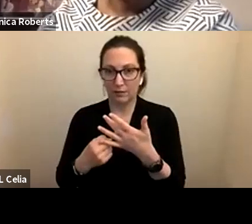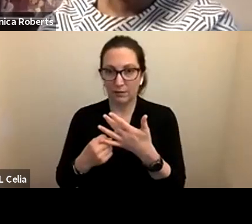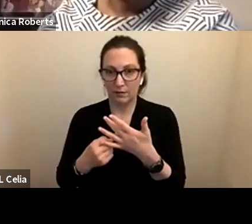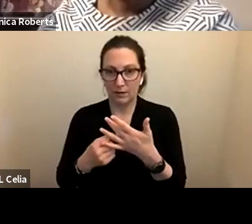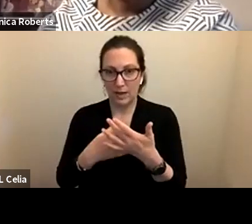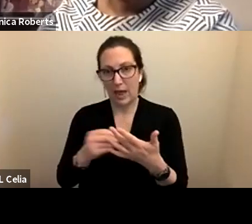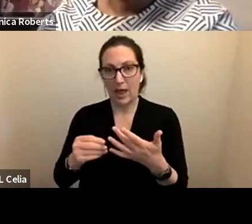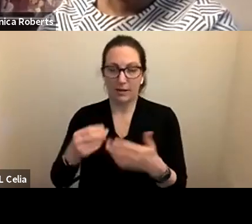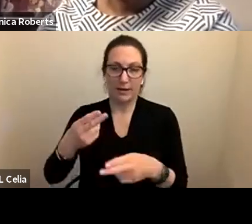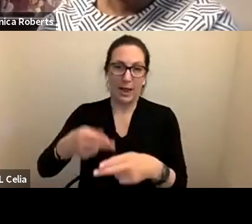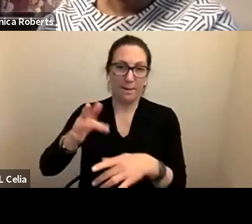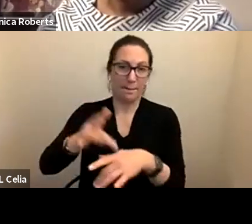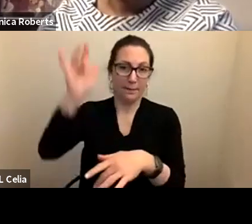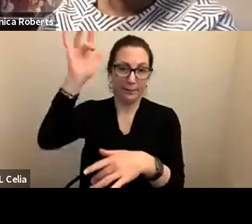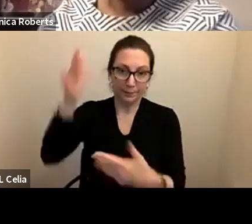stature?